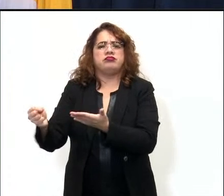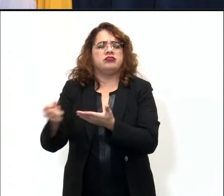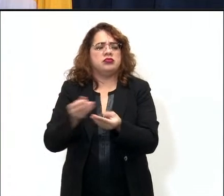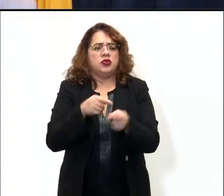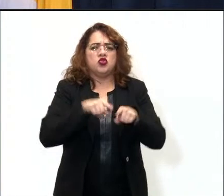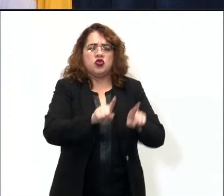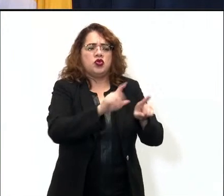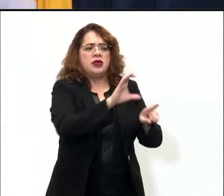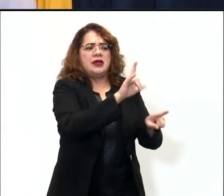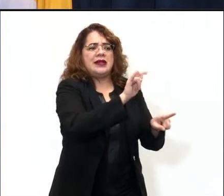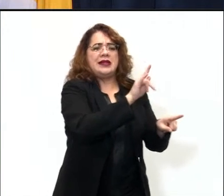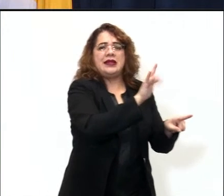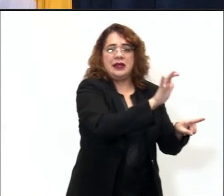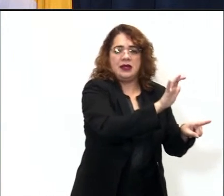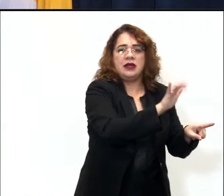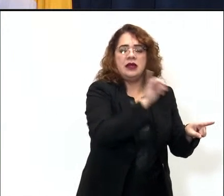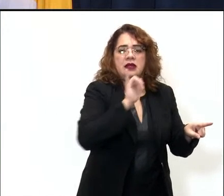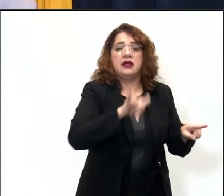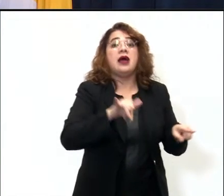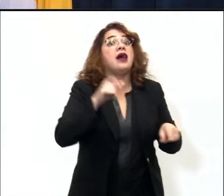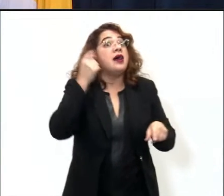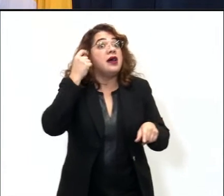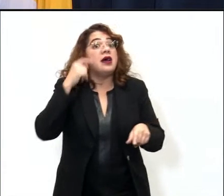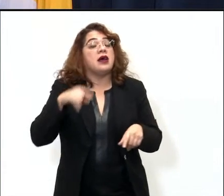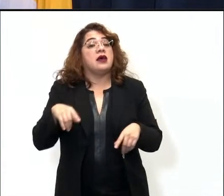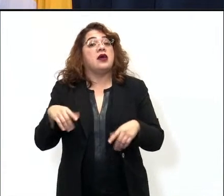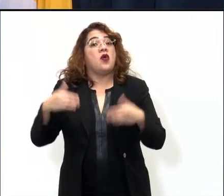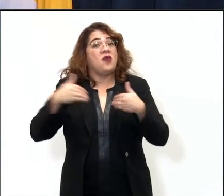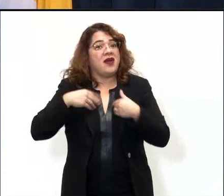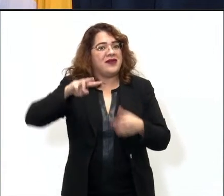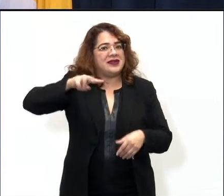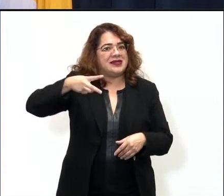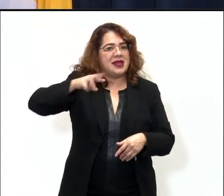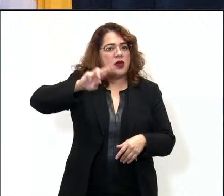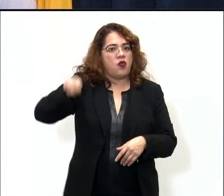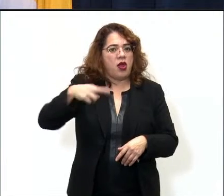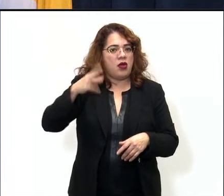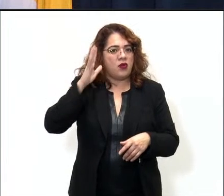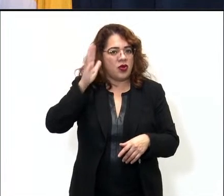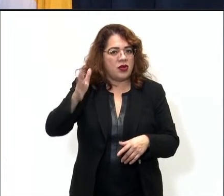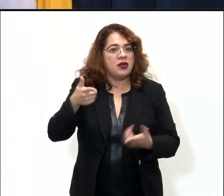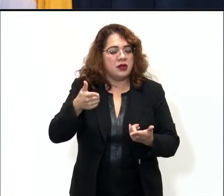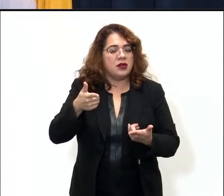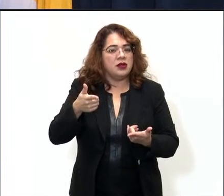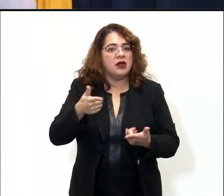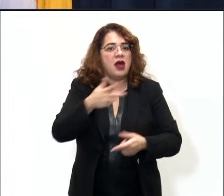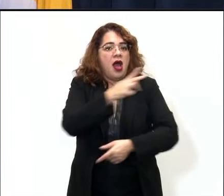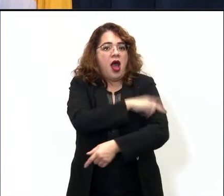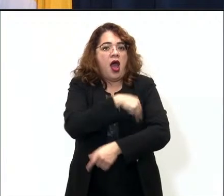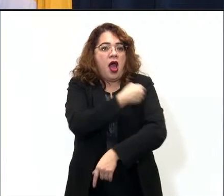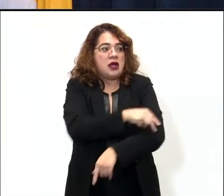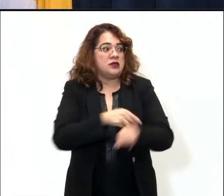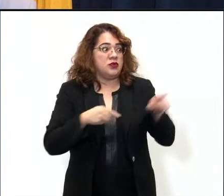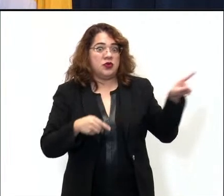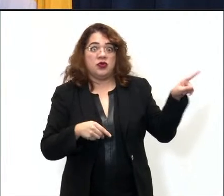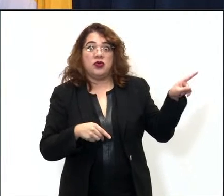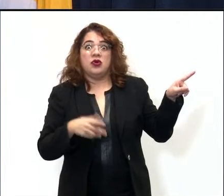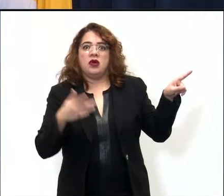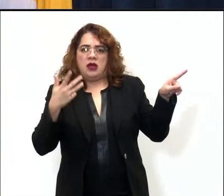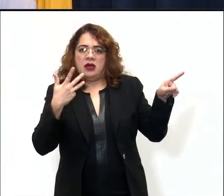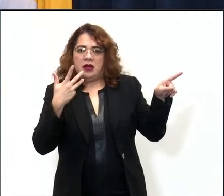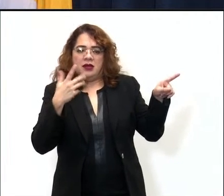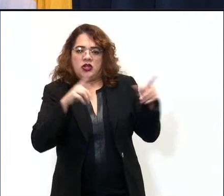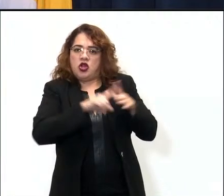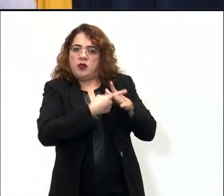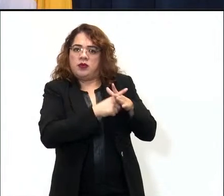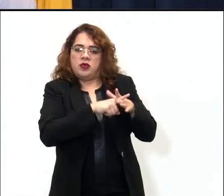second round, as those that were vaccinated in December in our hospitals, it's now time again already for them to start